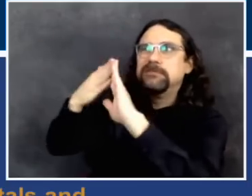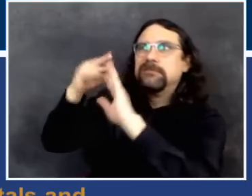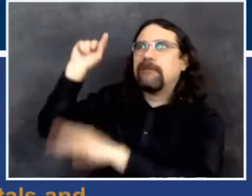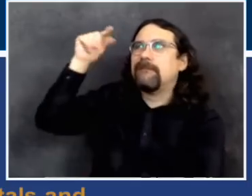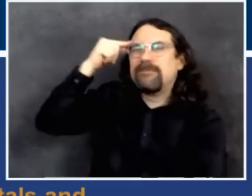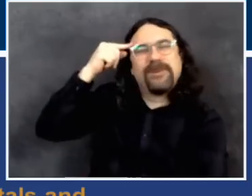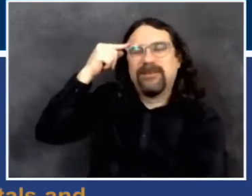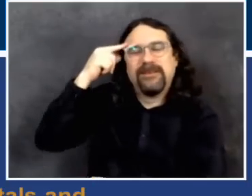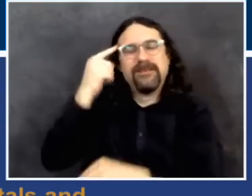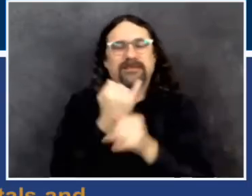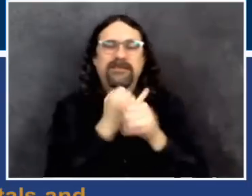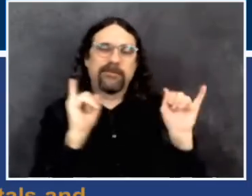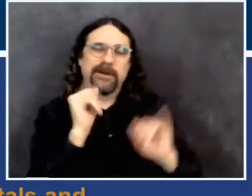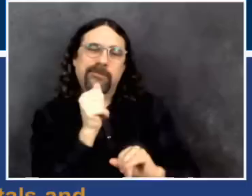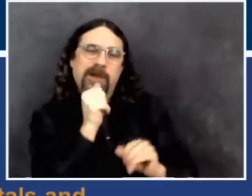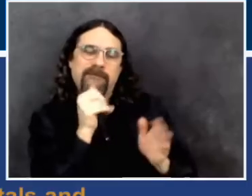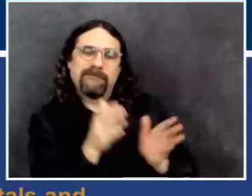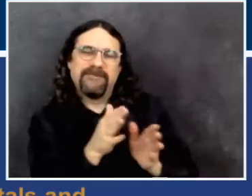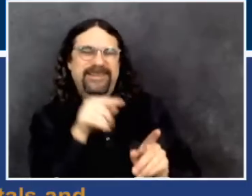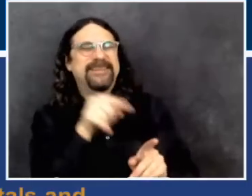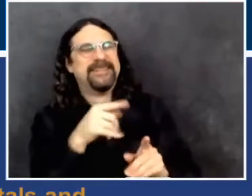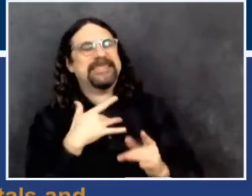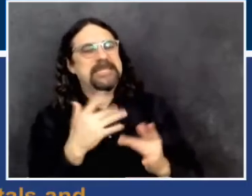that have had it toughest.